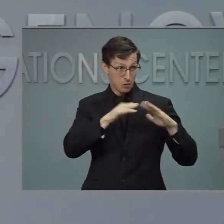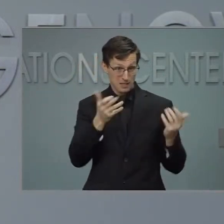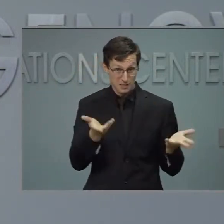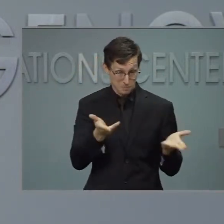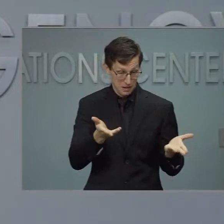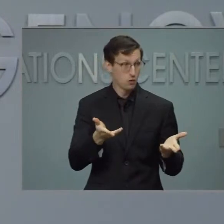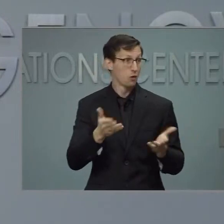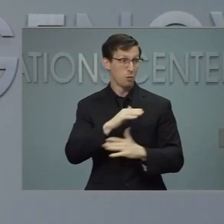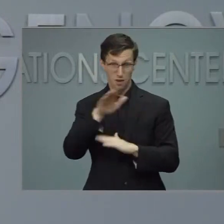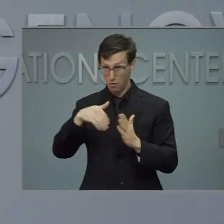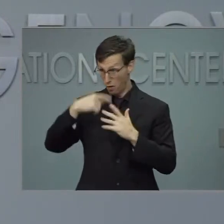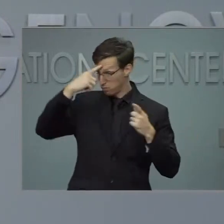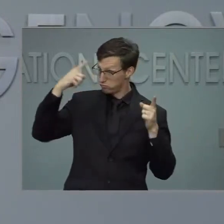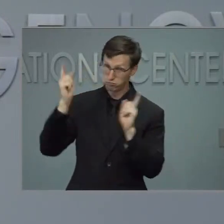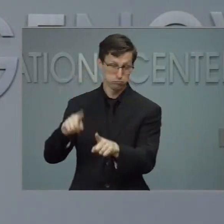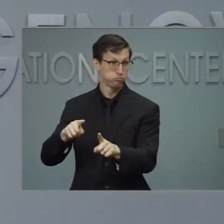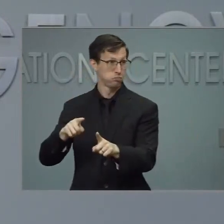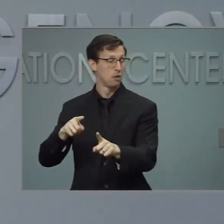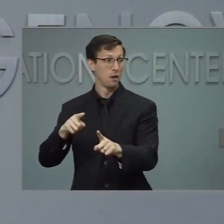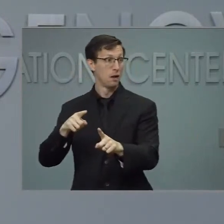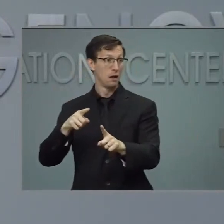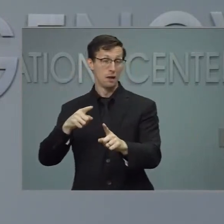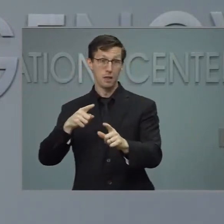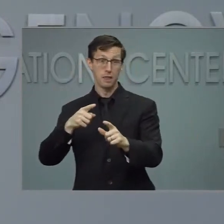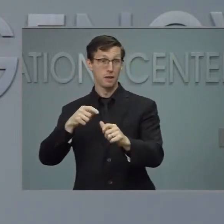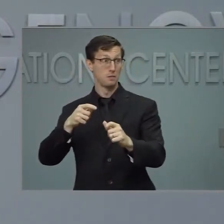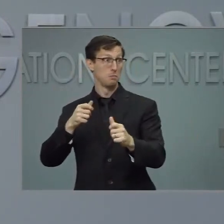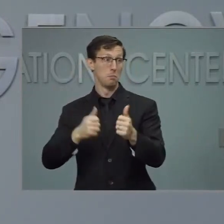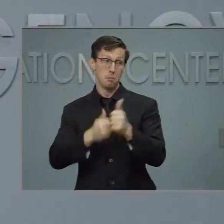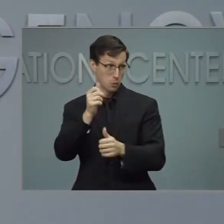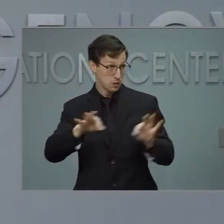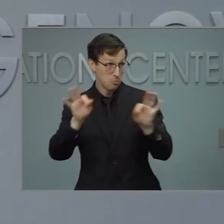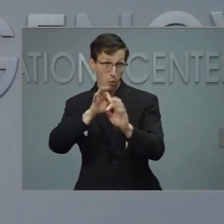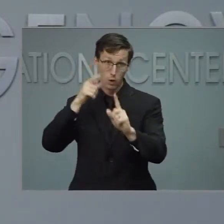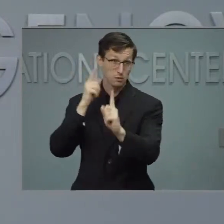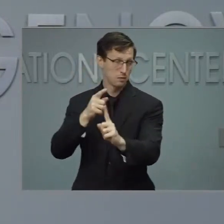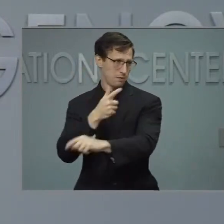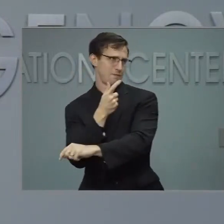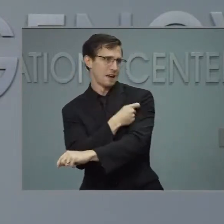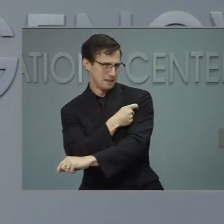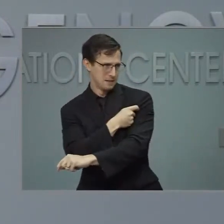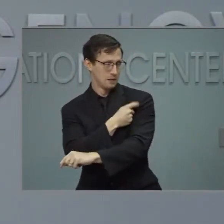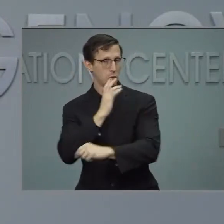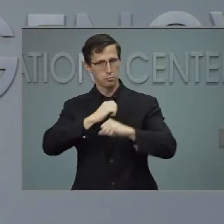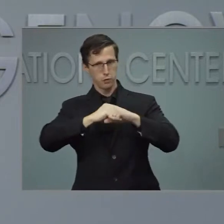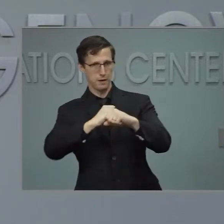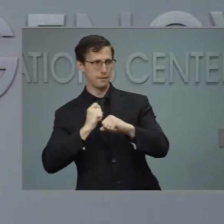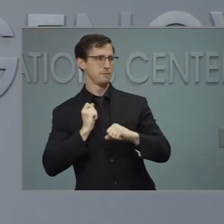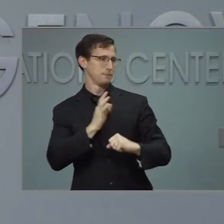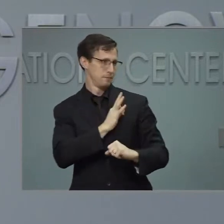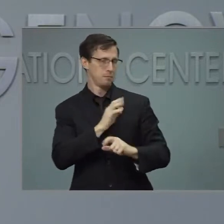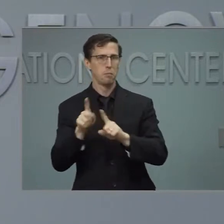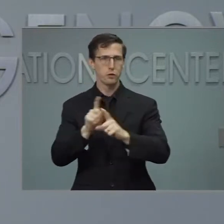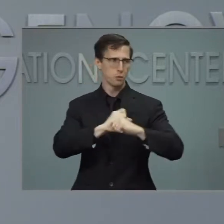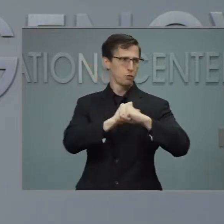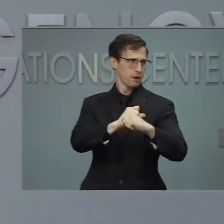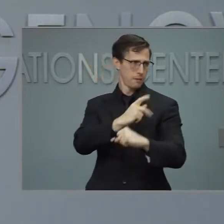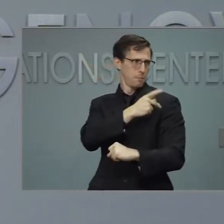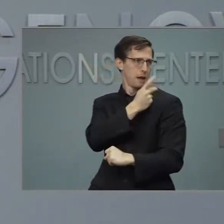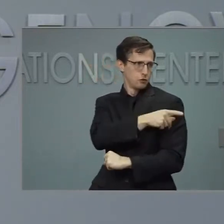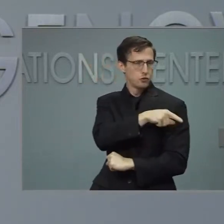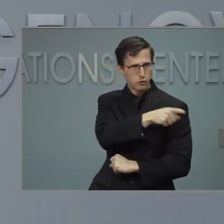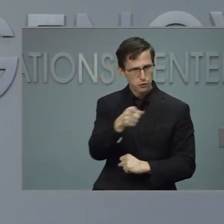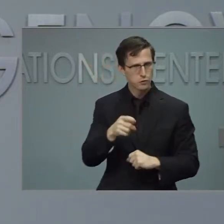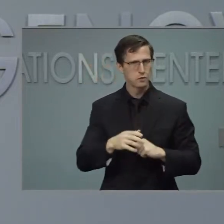strongest tool we have, which is vaccinations, to protect our staff and to protect the folks that we care for in our healthcare facilities. I do think it